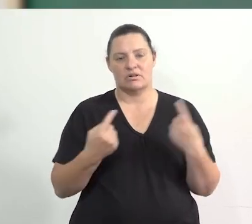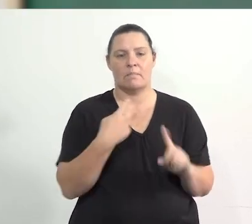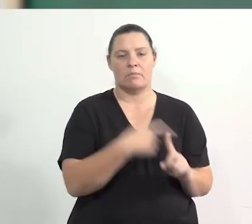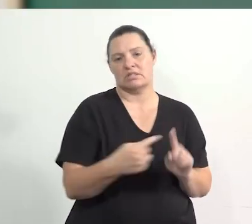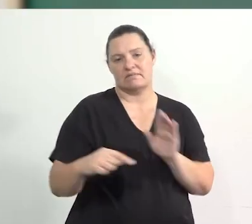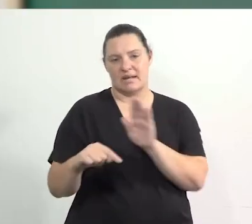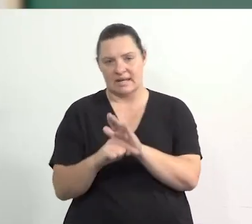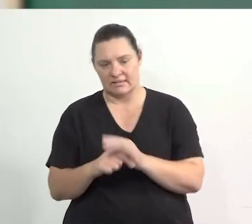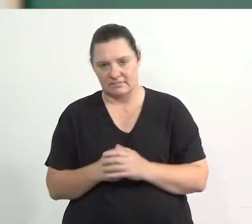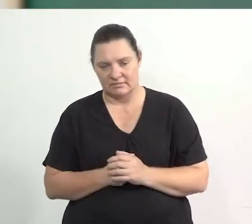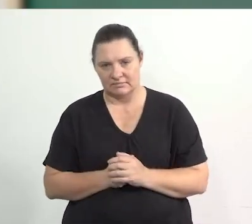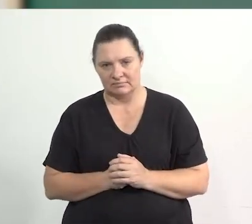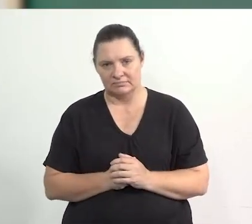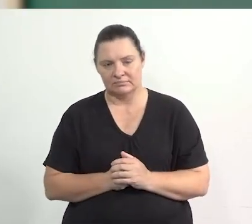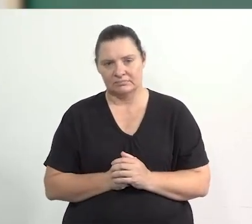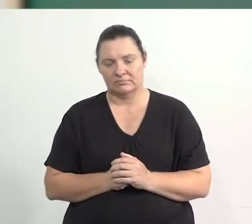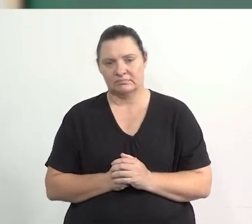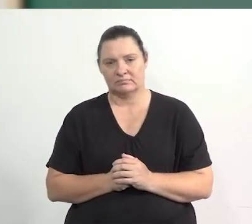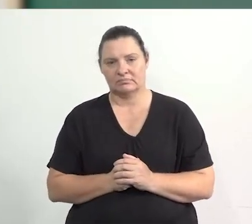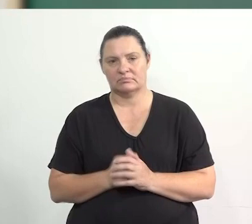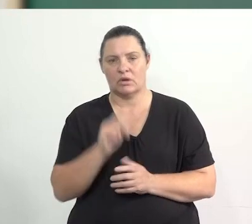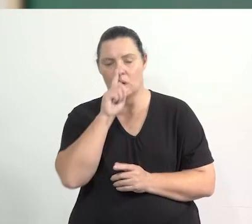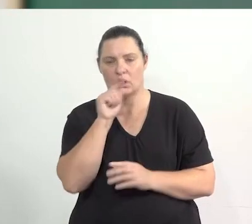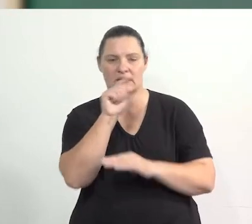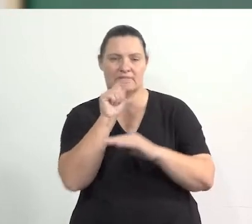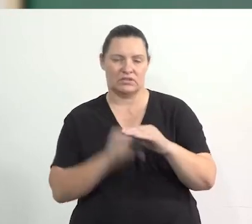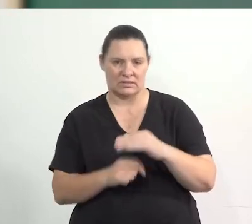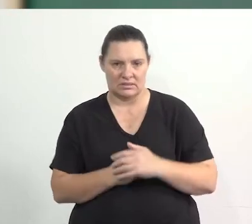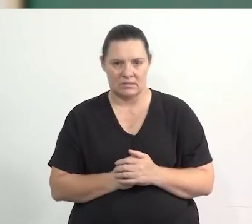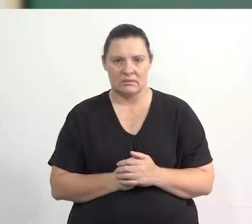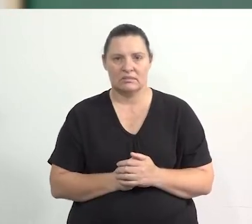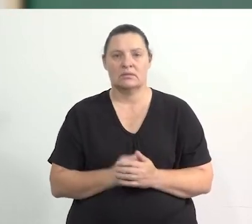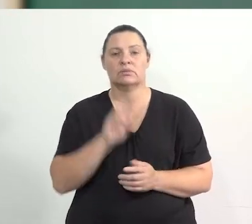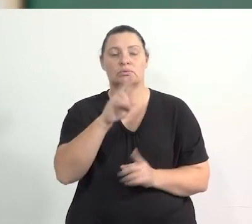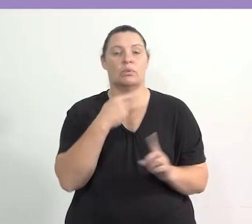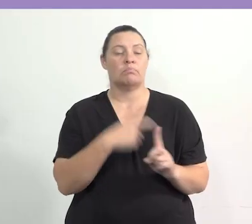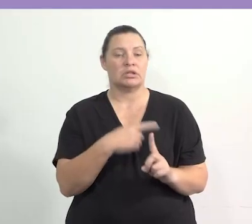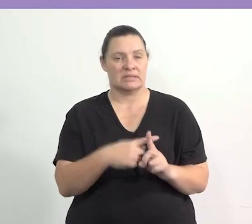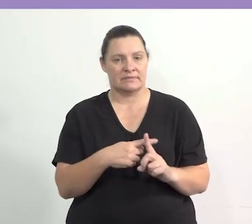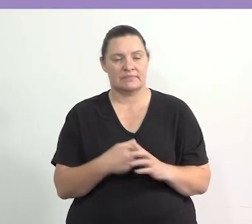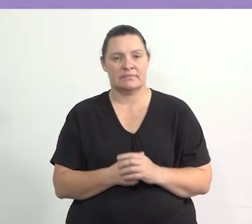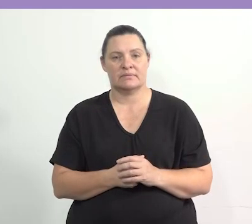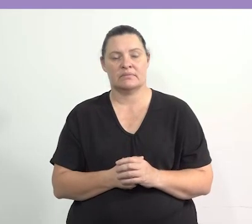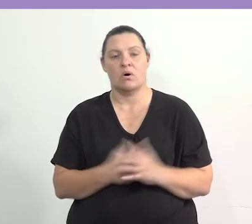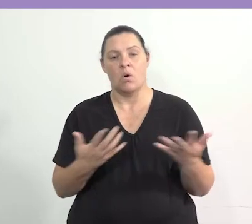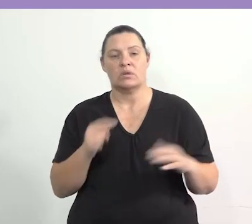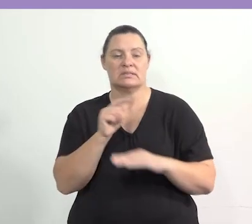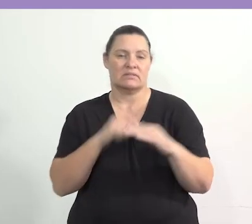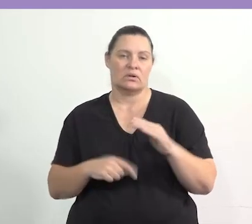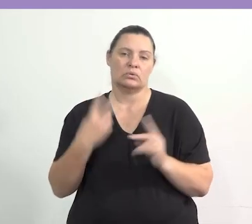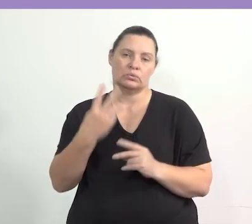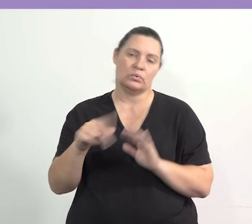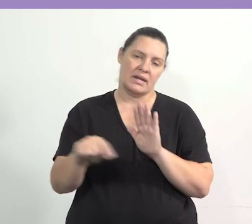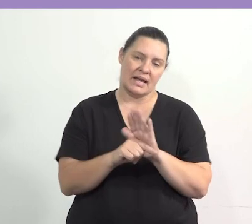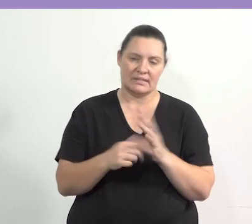multiplying a positive number and a negative number. Let's look at division. So division of two positive numbers or division